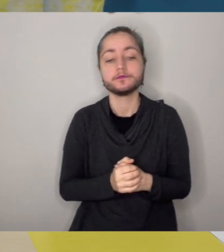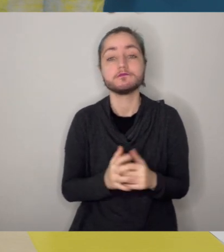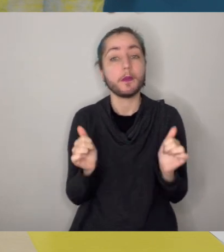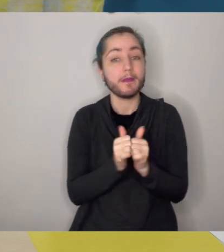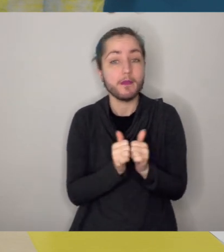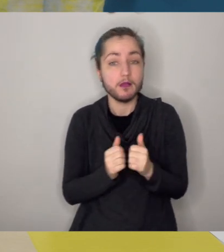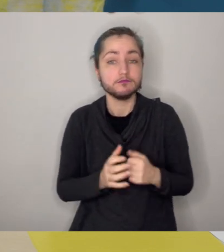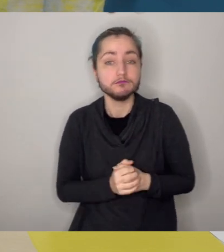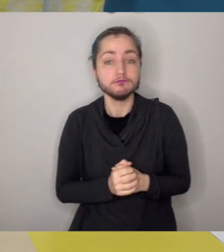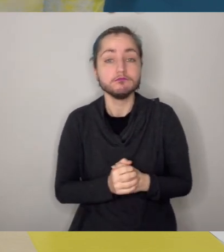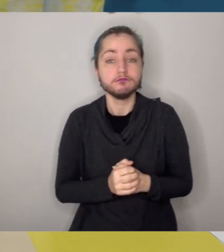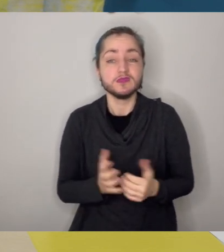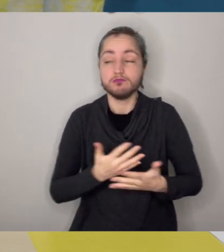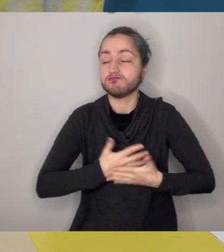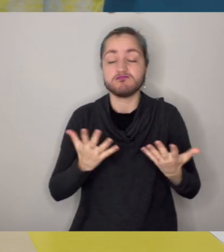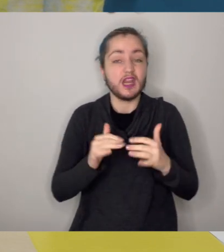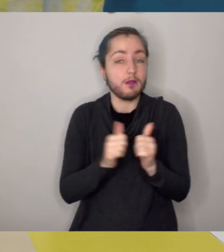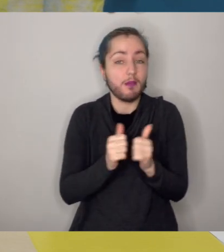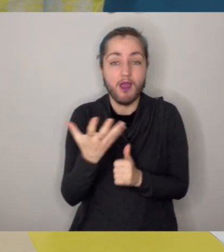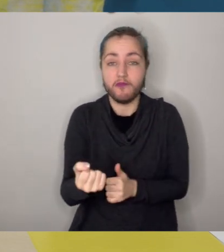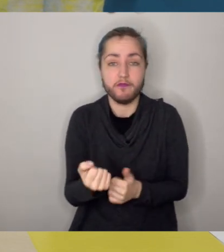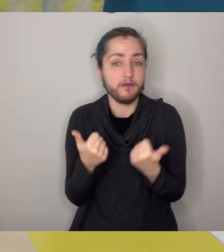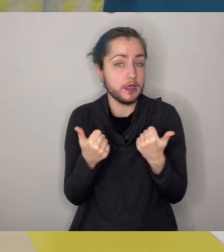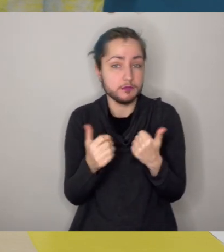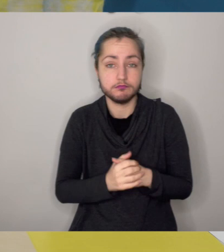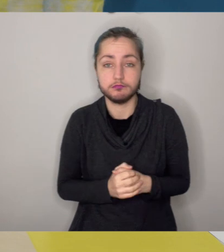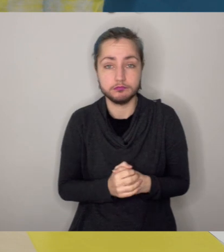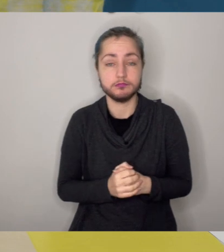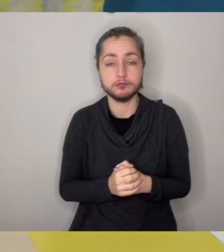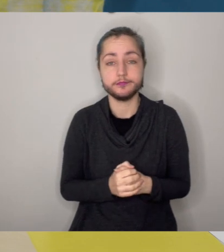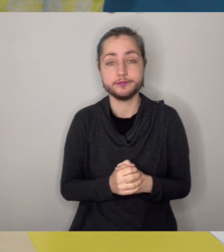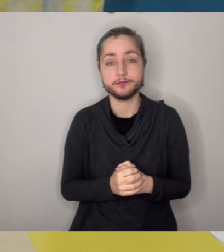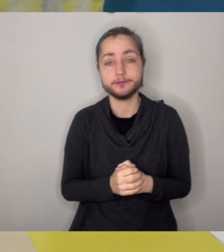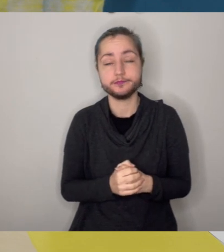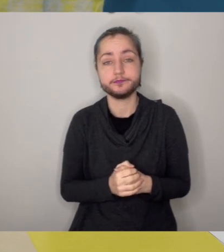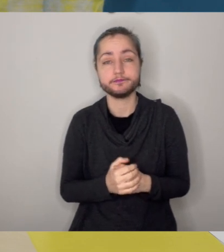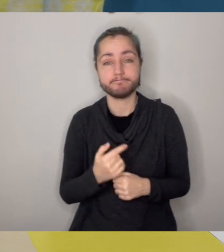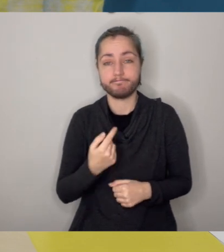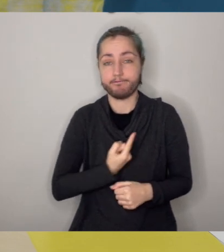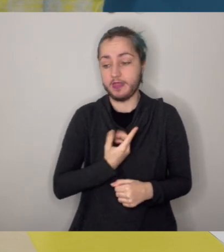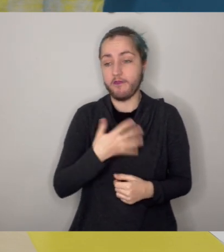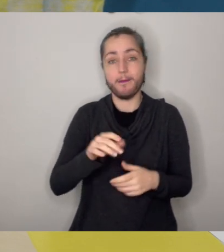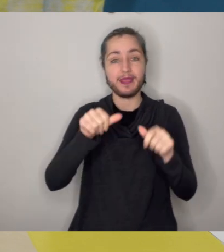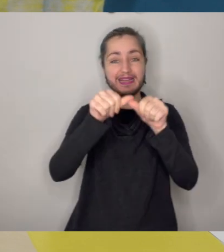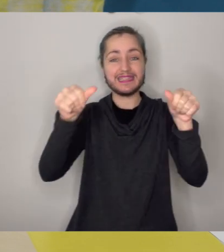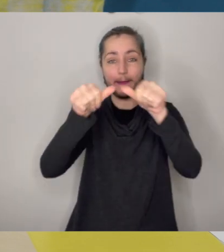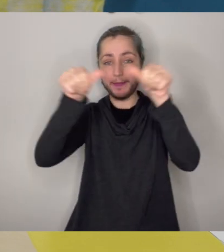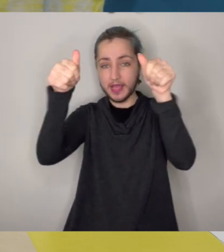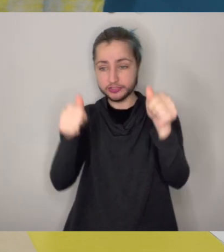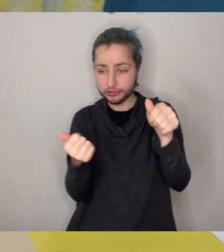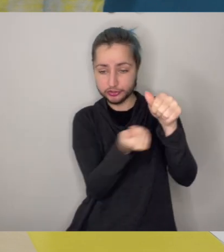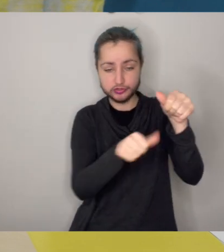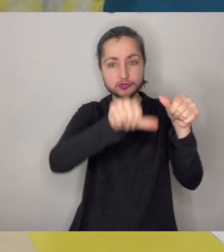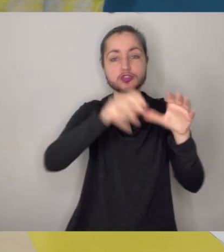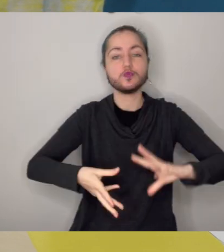And then a couple pieces of paper. Any paper that you have around will work totally fine. I've